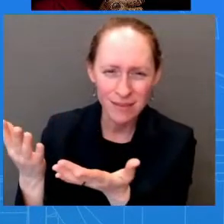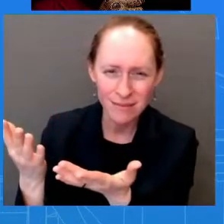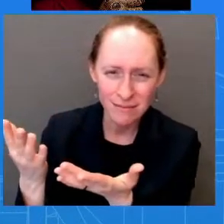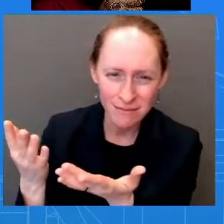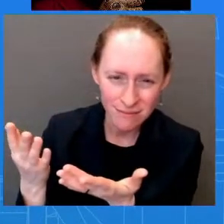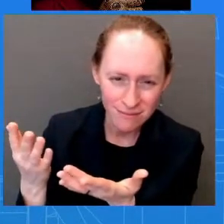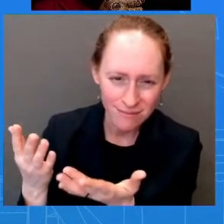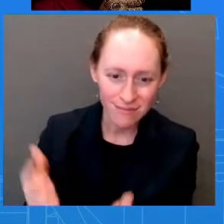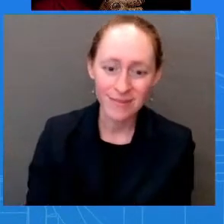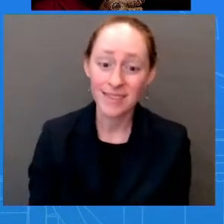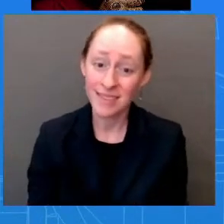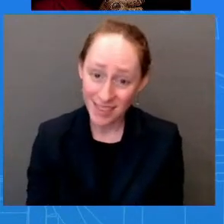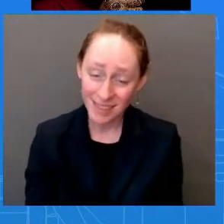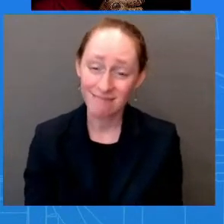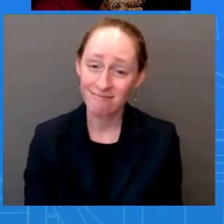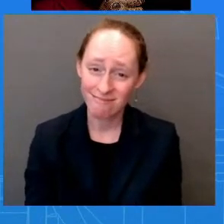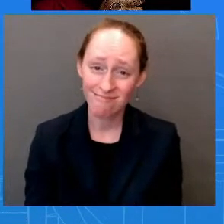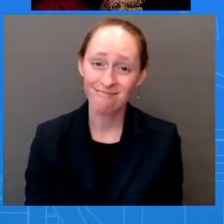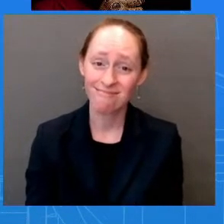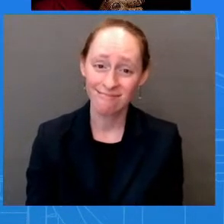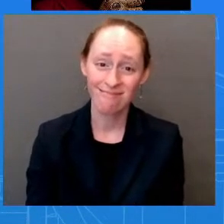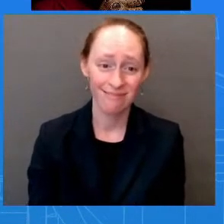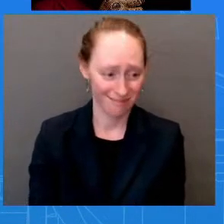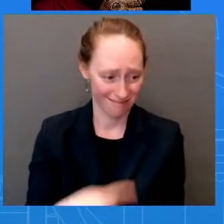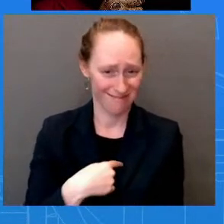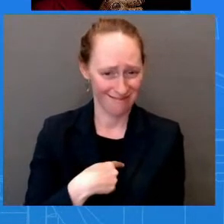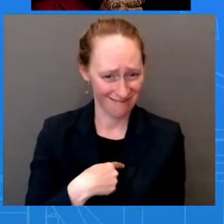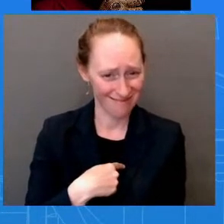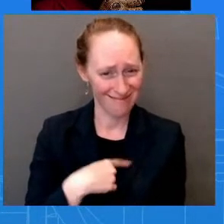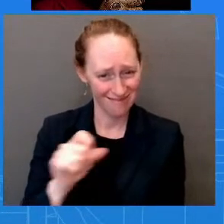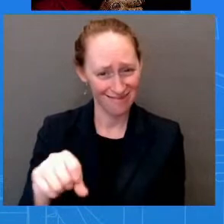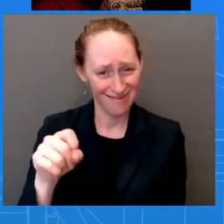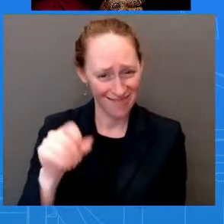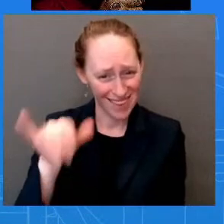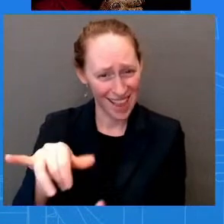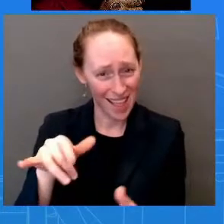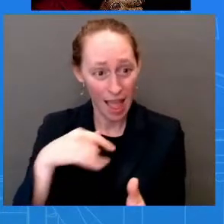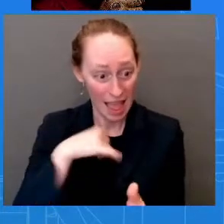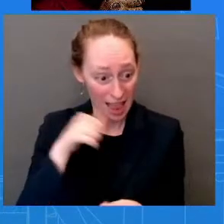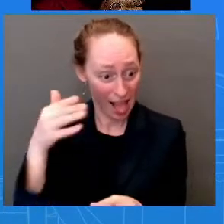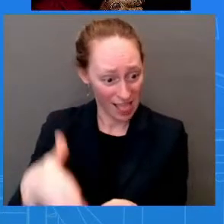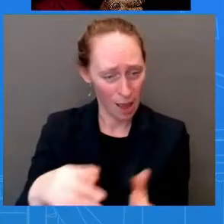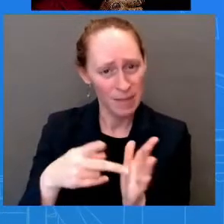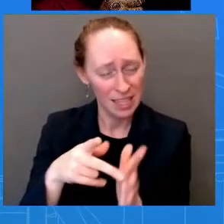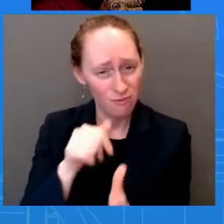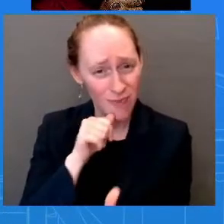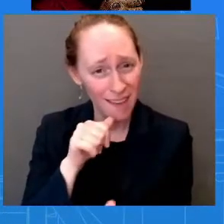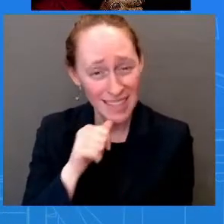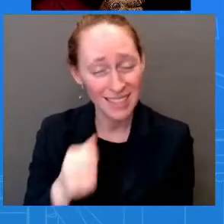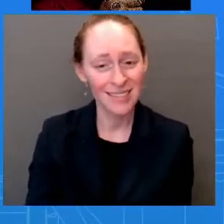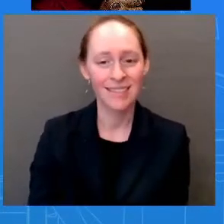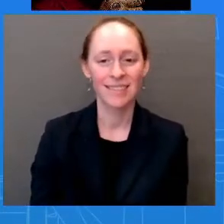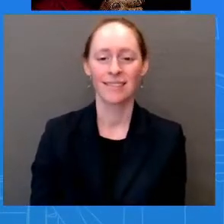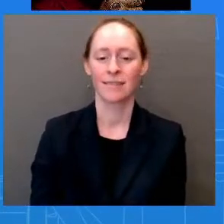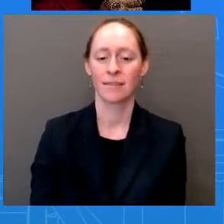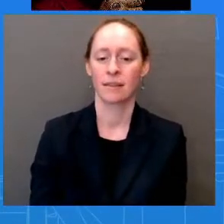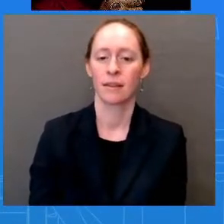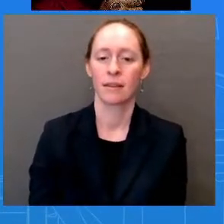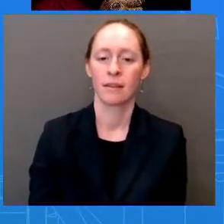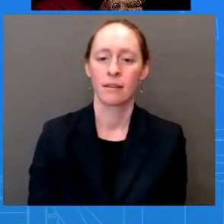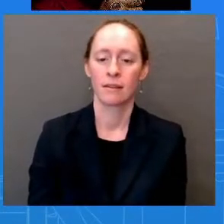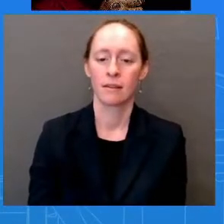not be part of, hence a private conversation. The directly involved, he was directly involved ahead of the September